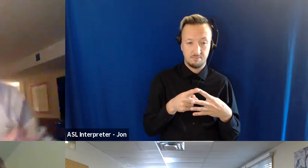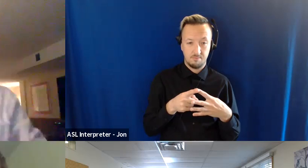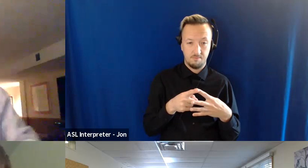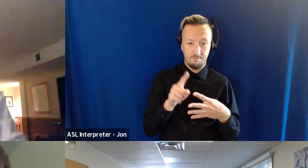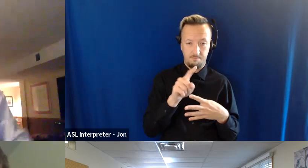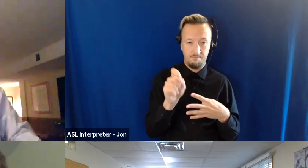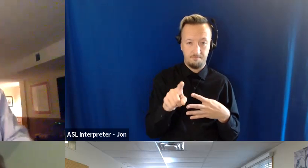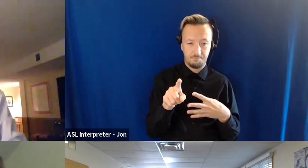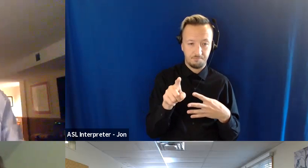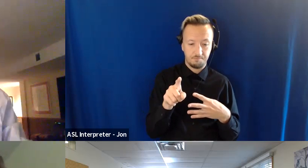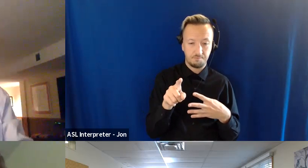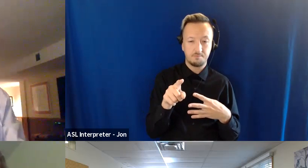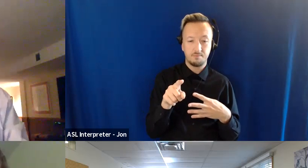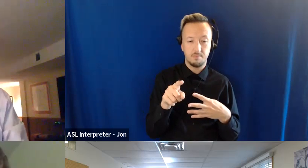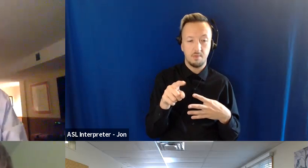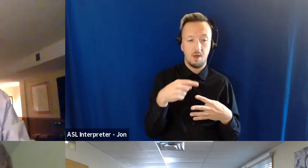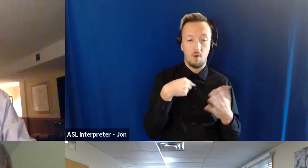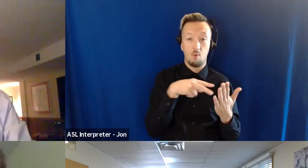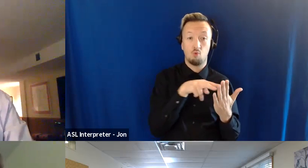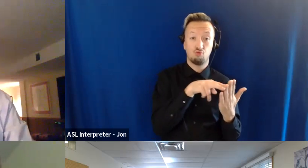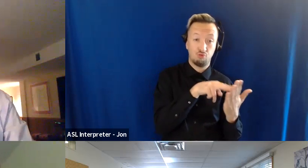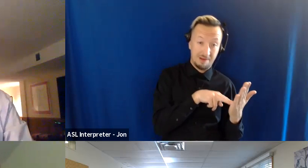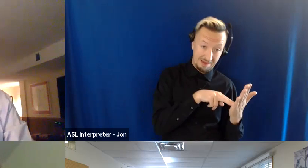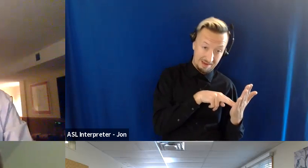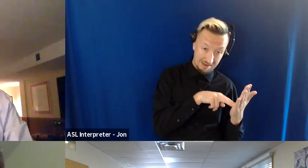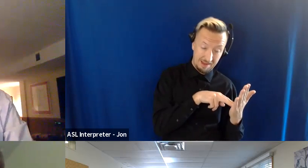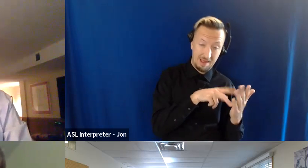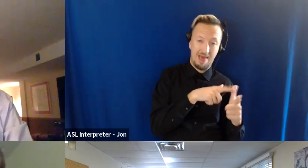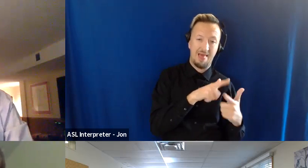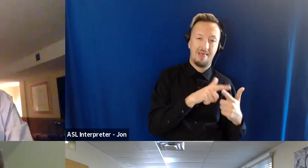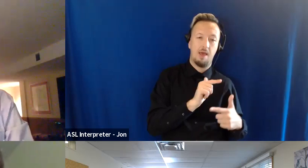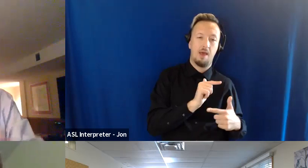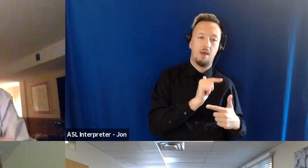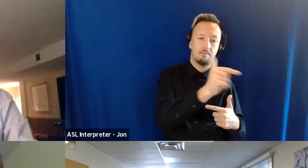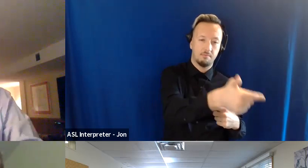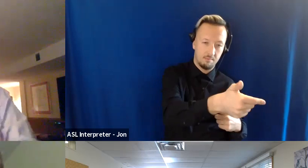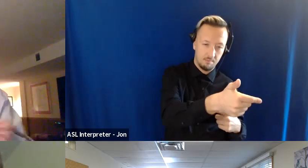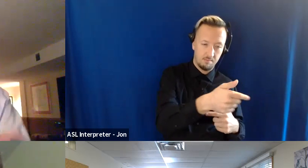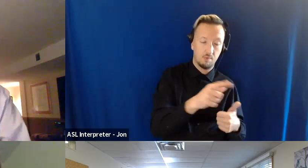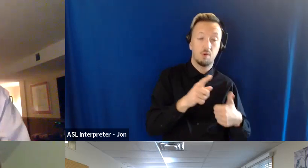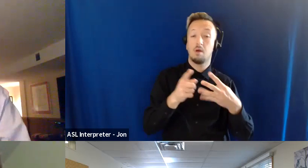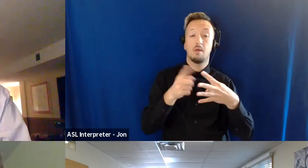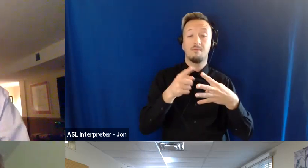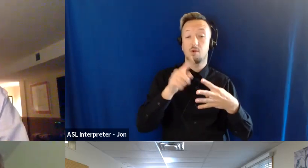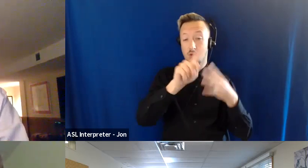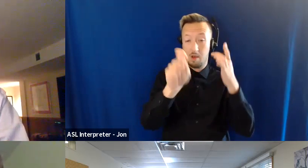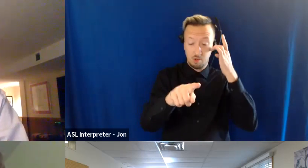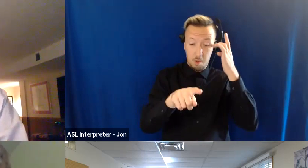to read it, and then I'm going to call on the generation to respond to the question. The first question